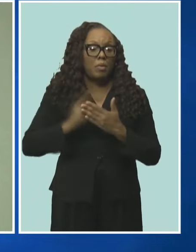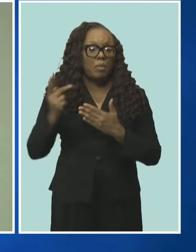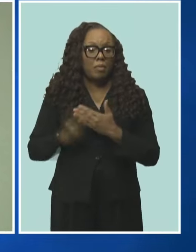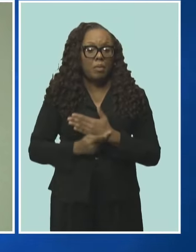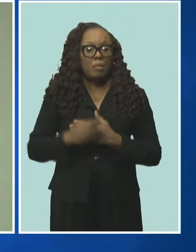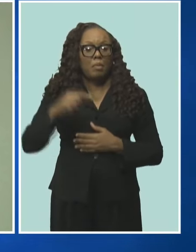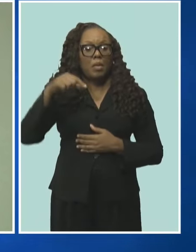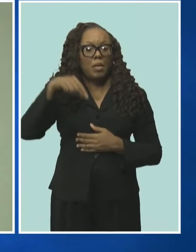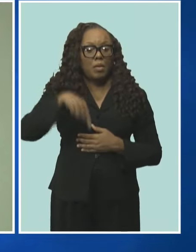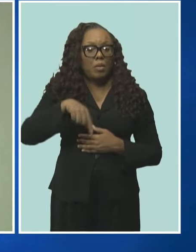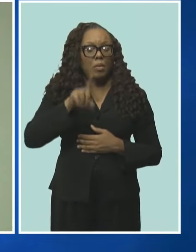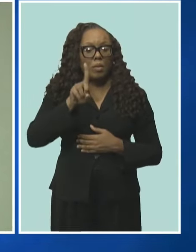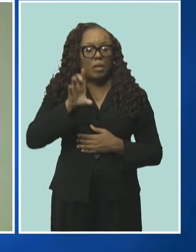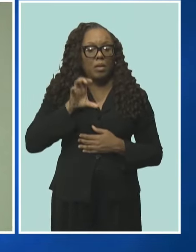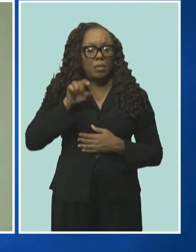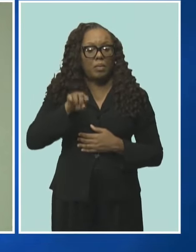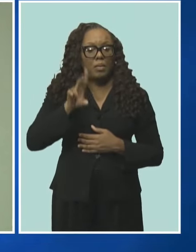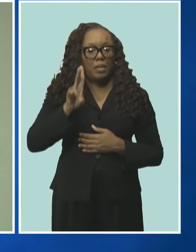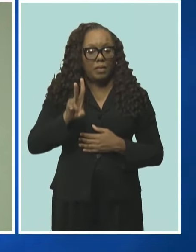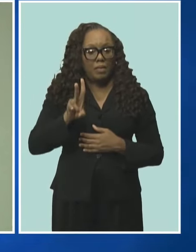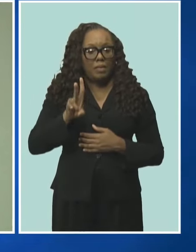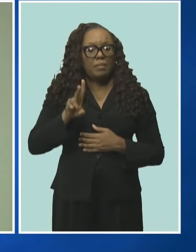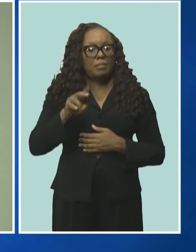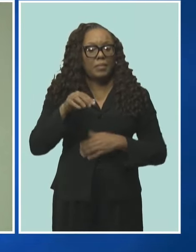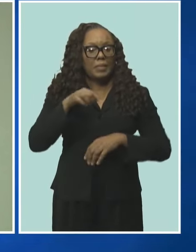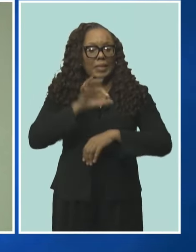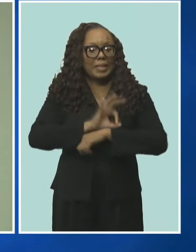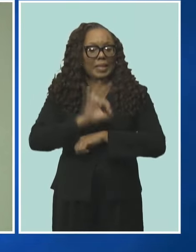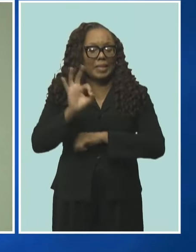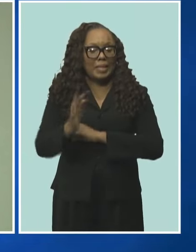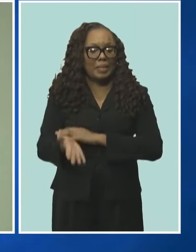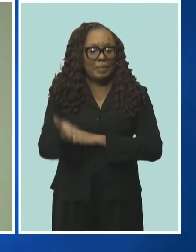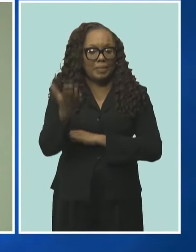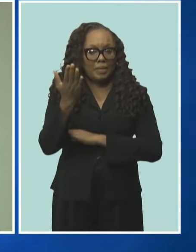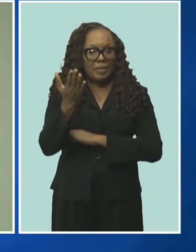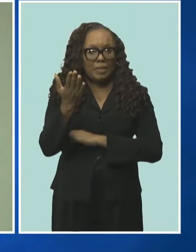Let's Talk About It on Q100.7 FM from 9 a.m.